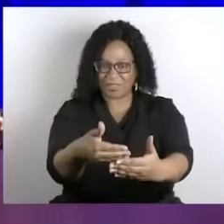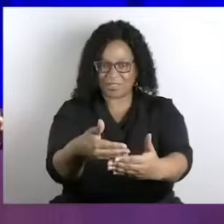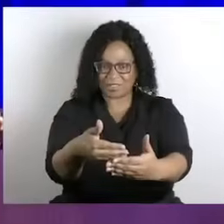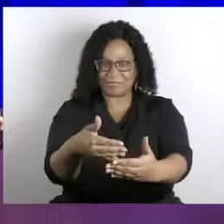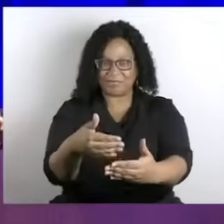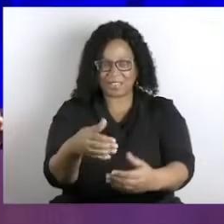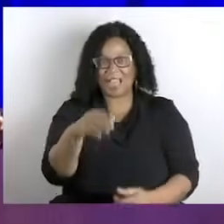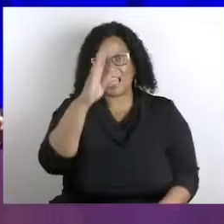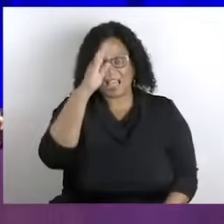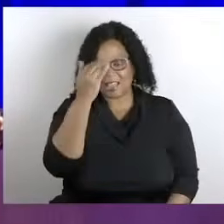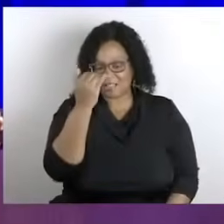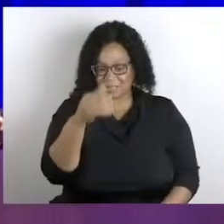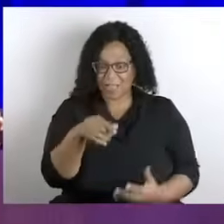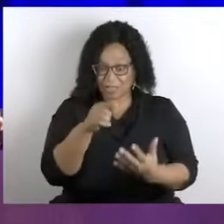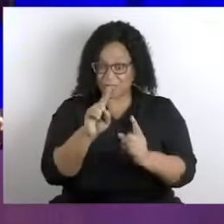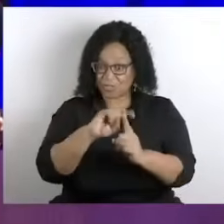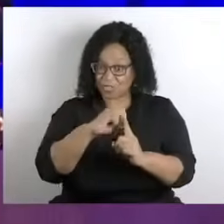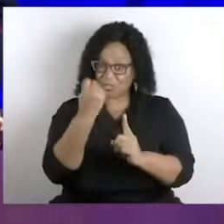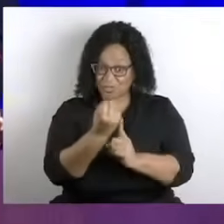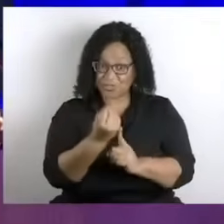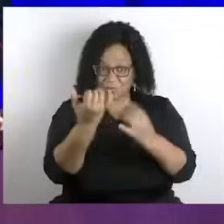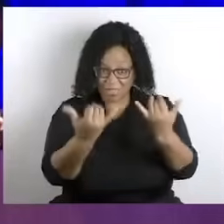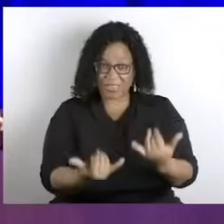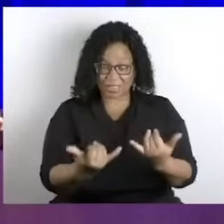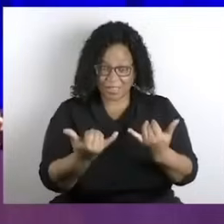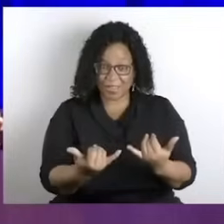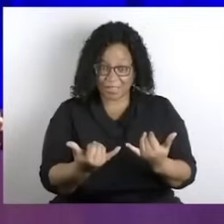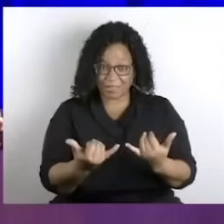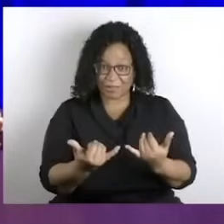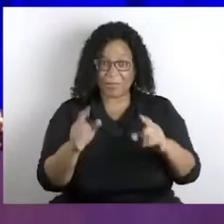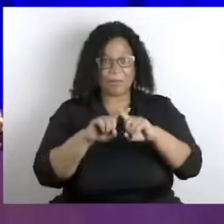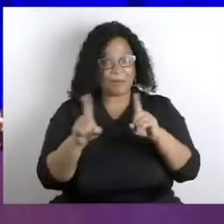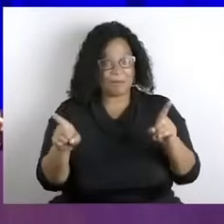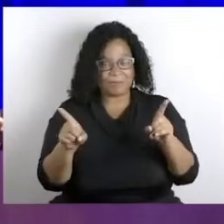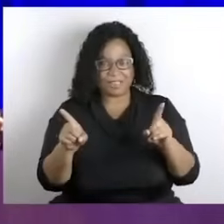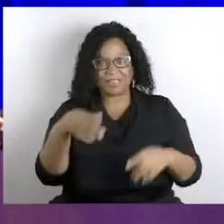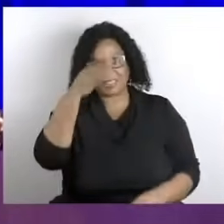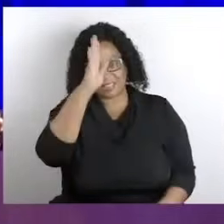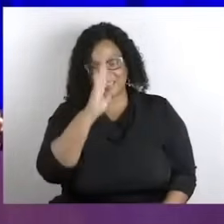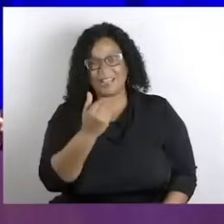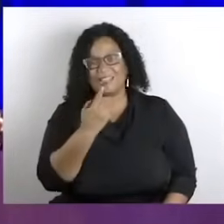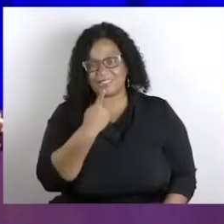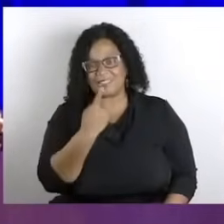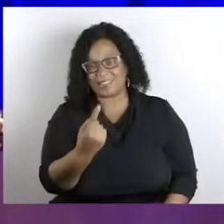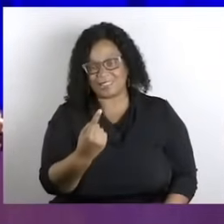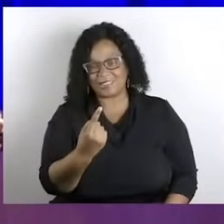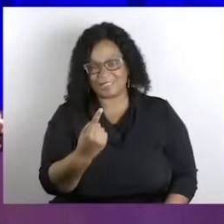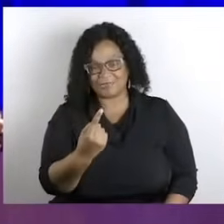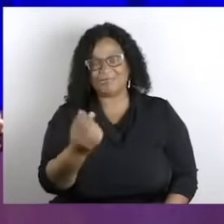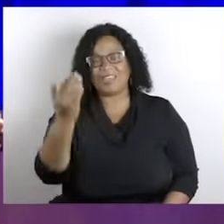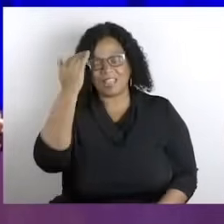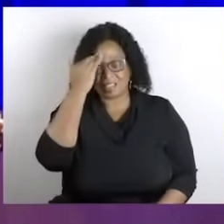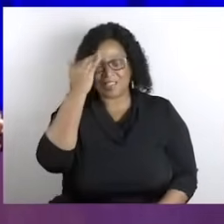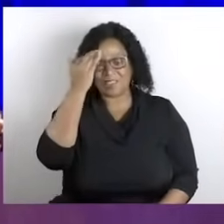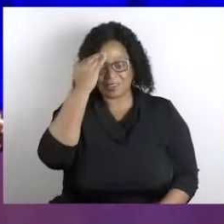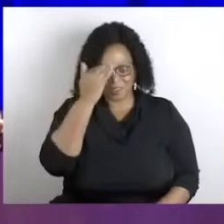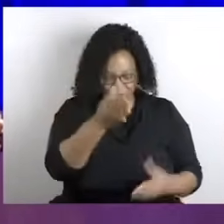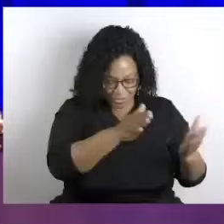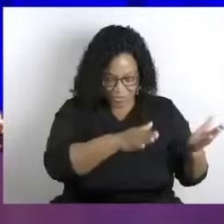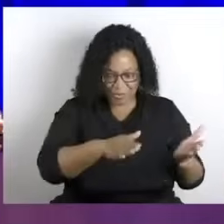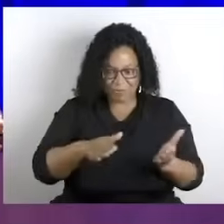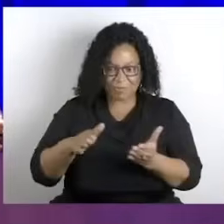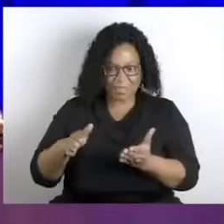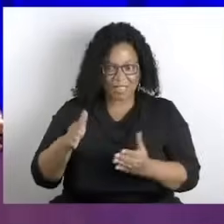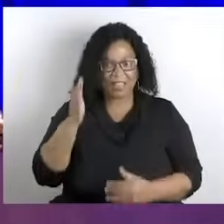you're headed to. And I came today to tell somebody to lift up your head and be encouraged, because the God you